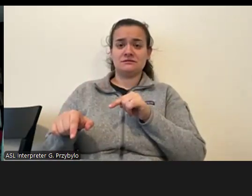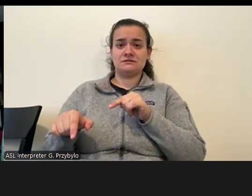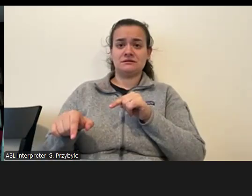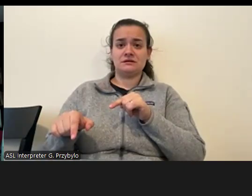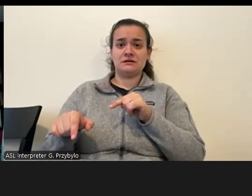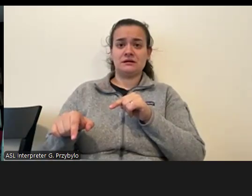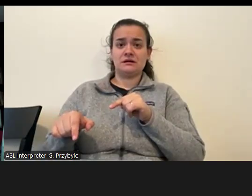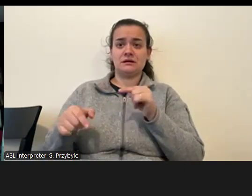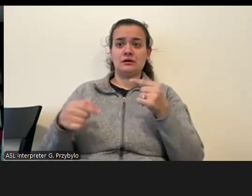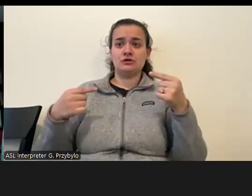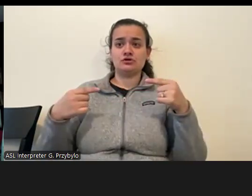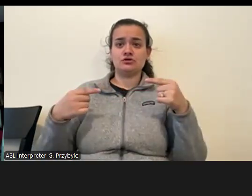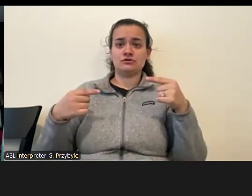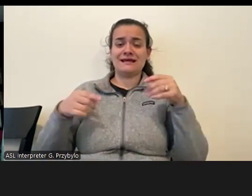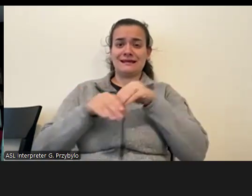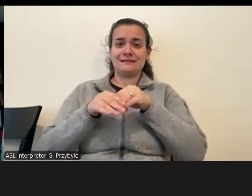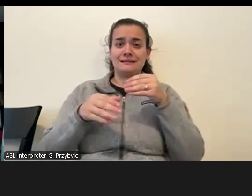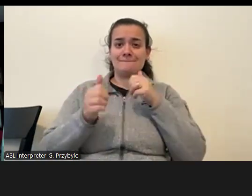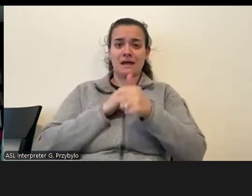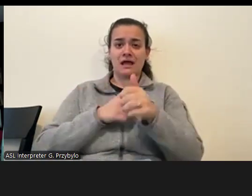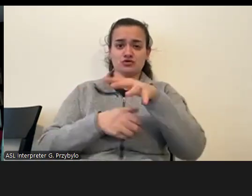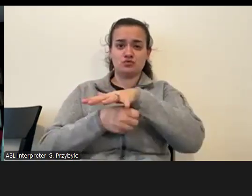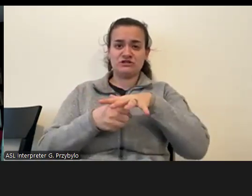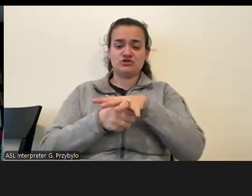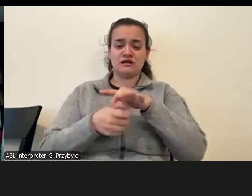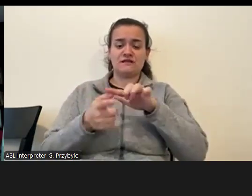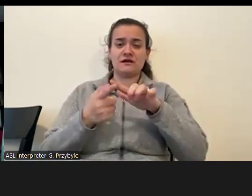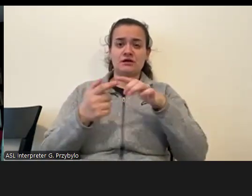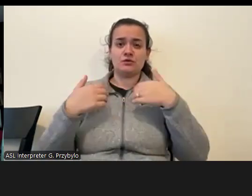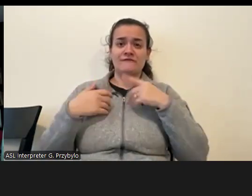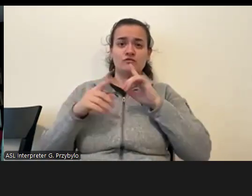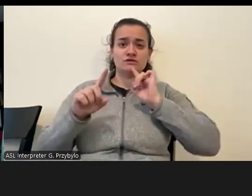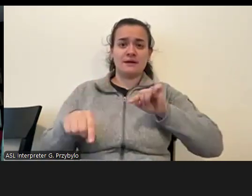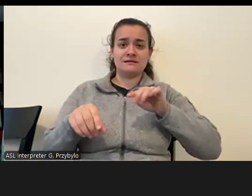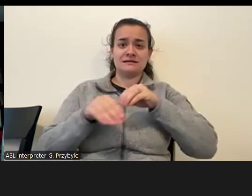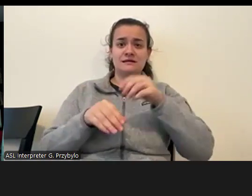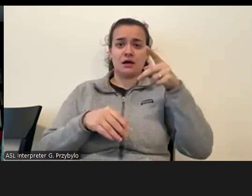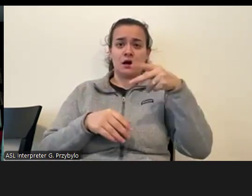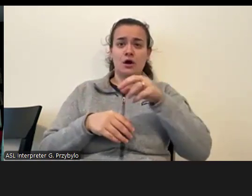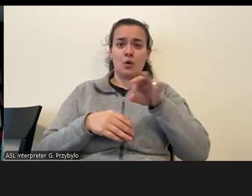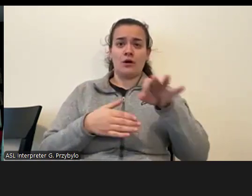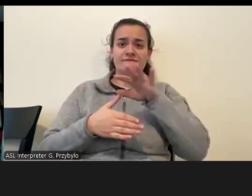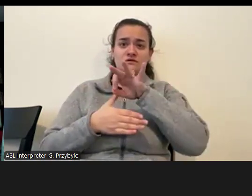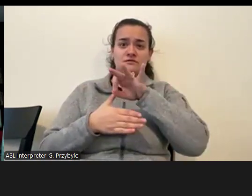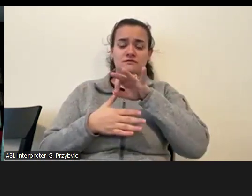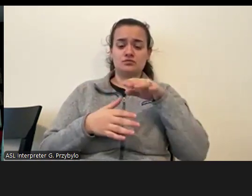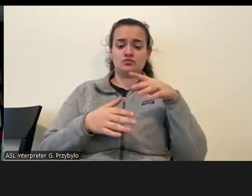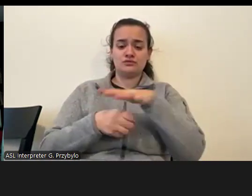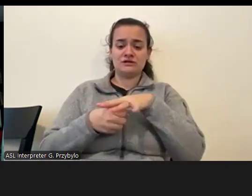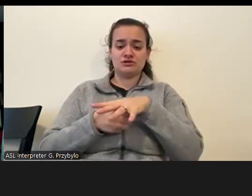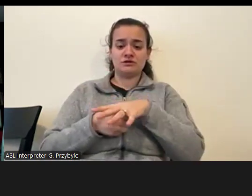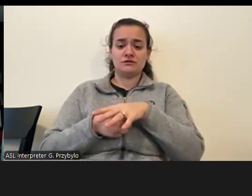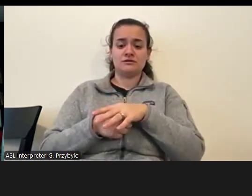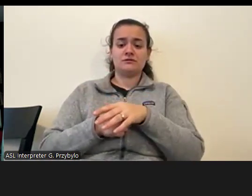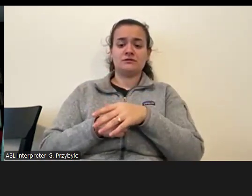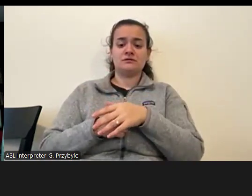during the pass region, and then you have your response in the cutoff region. The slope of